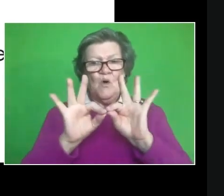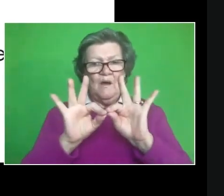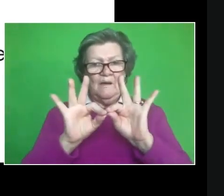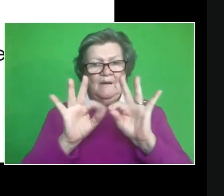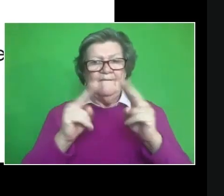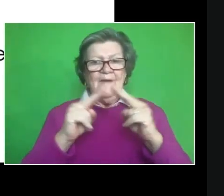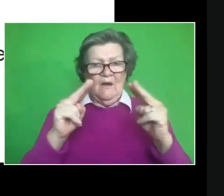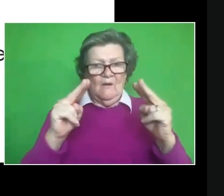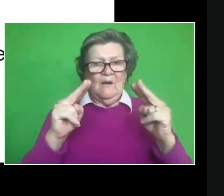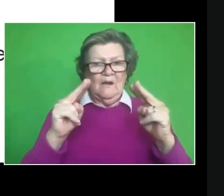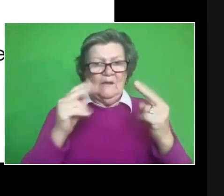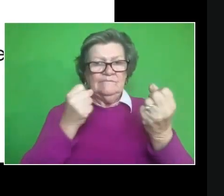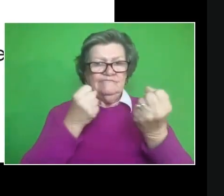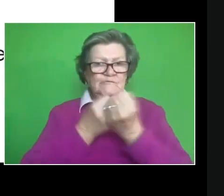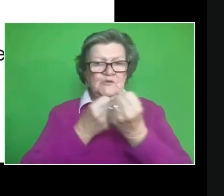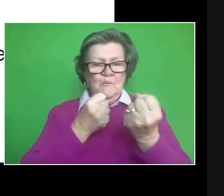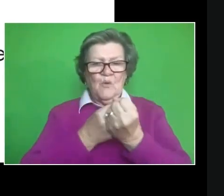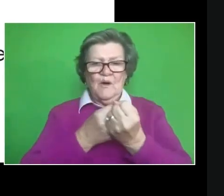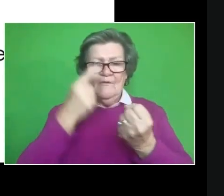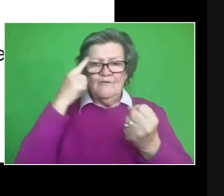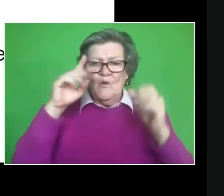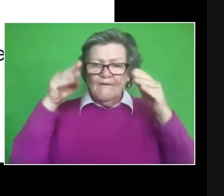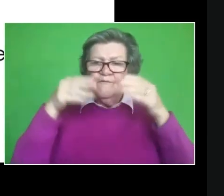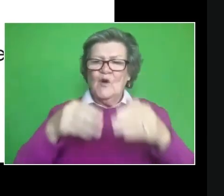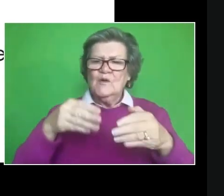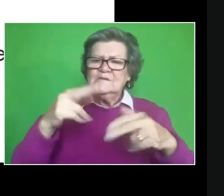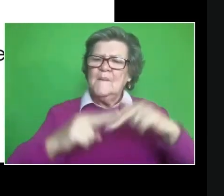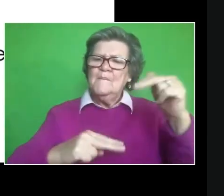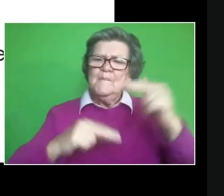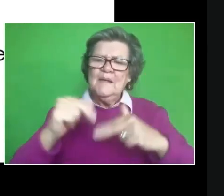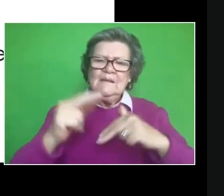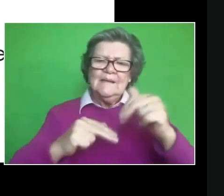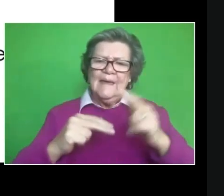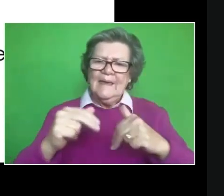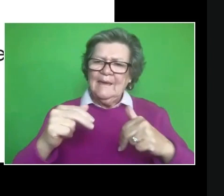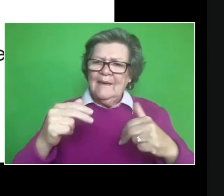is that it is focused on building a meaningful life for individuals